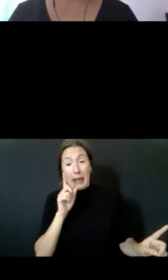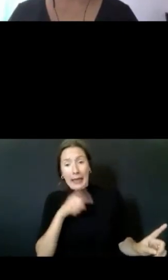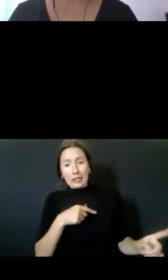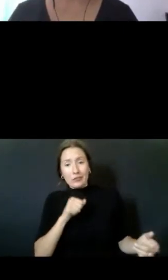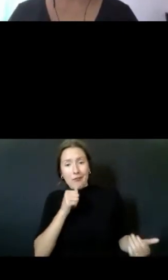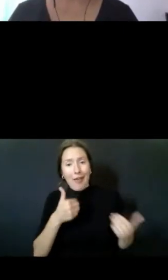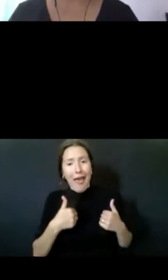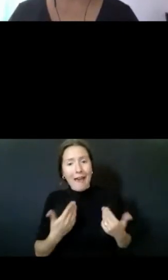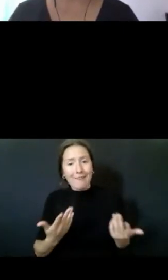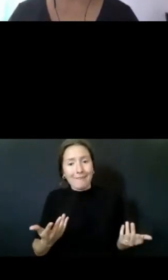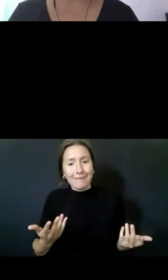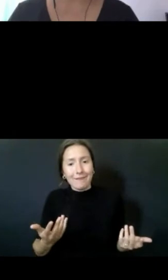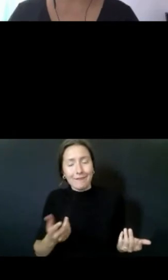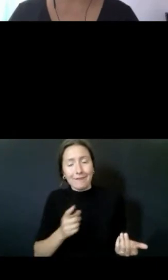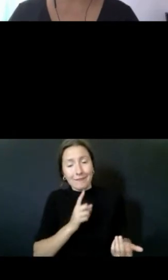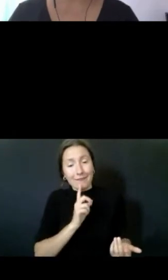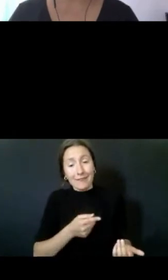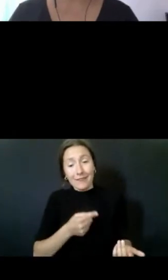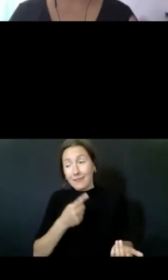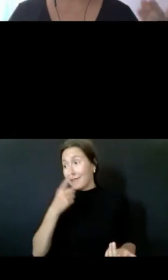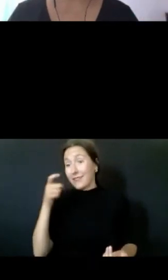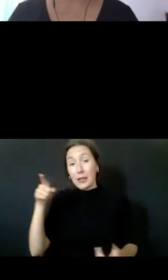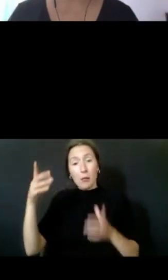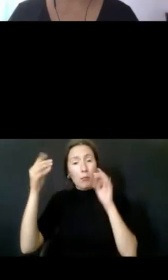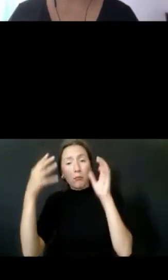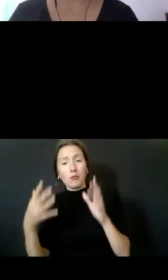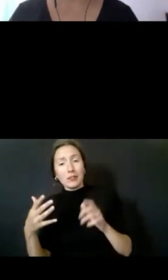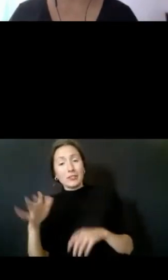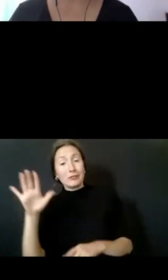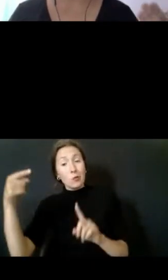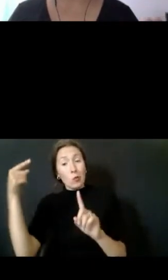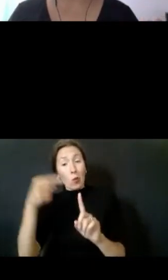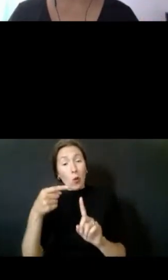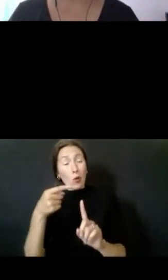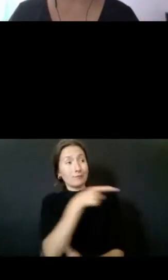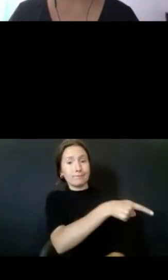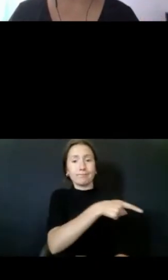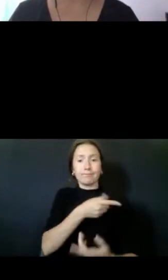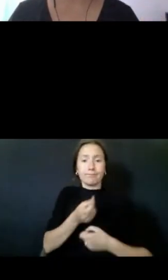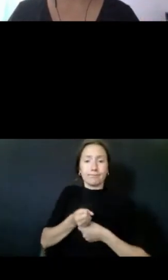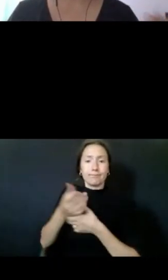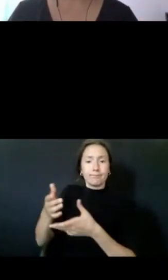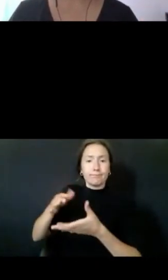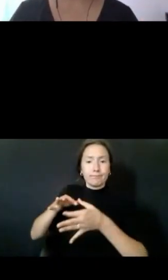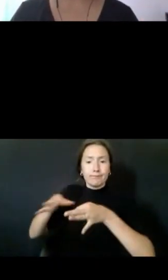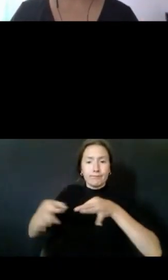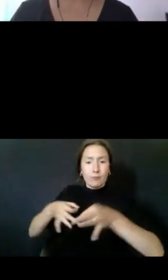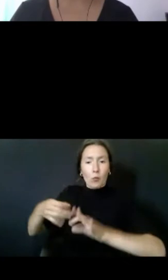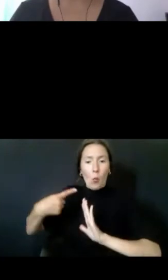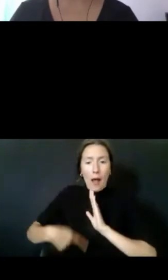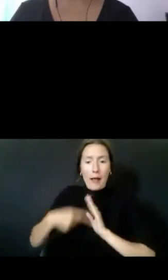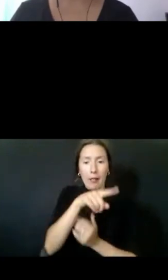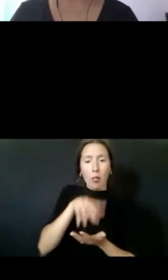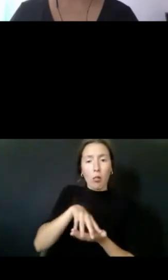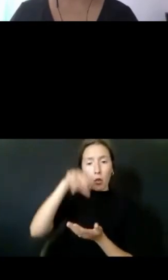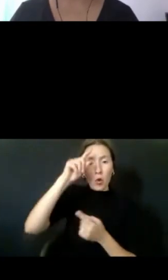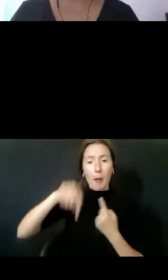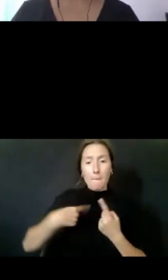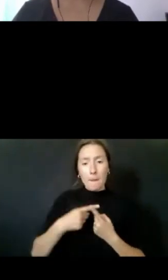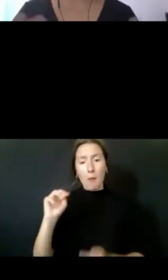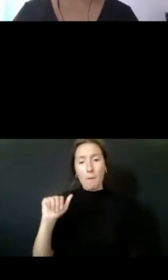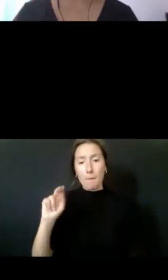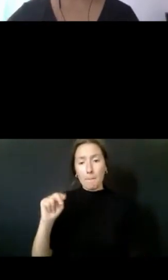tree like I know, because it's difficult for me to write a paper. And I didn't have an answer for him, because the